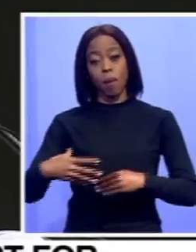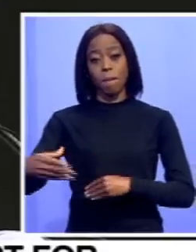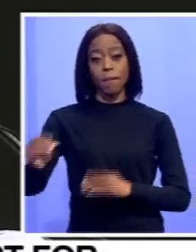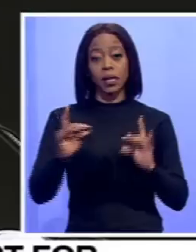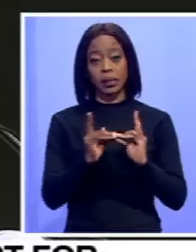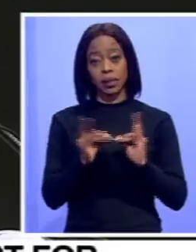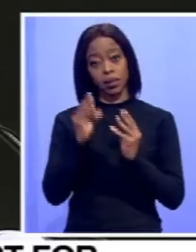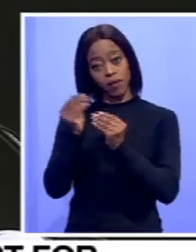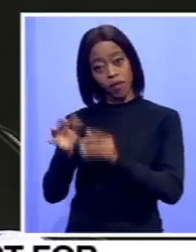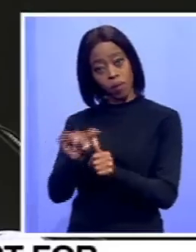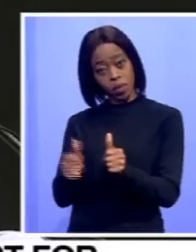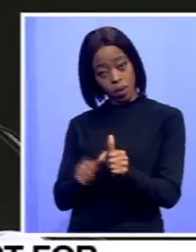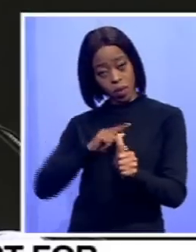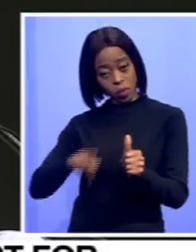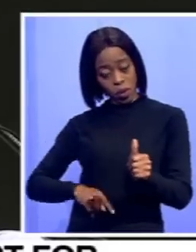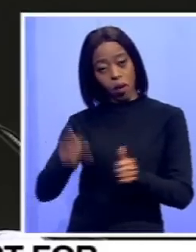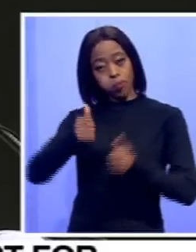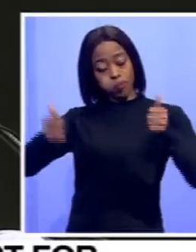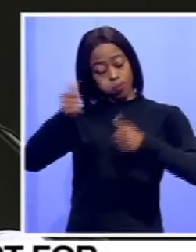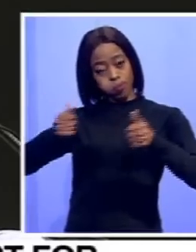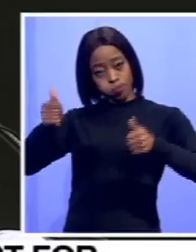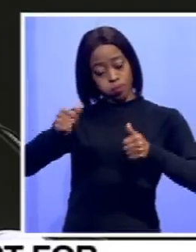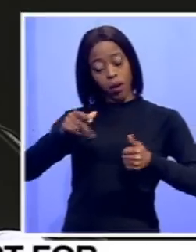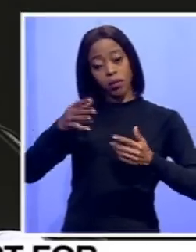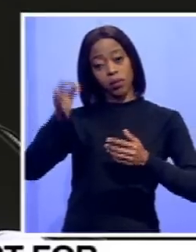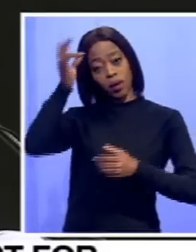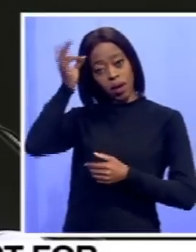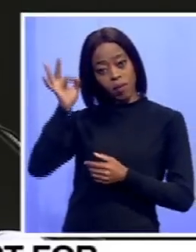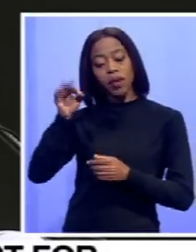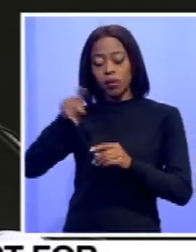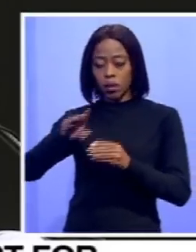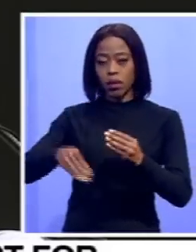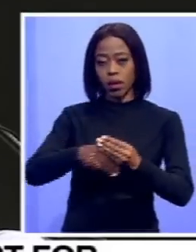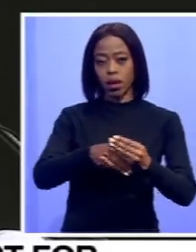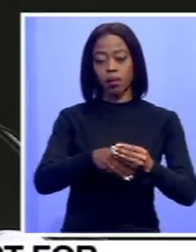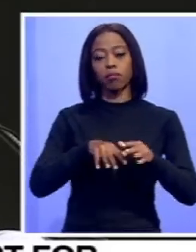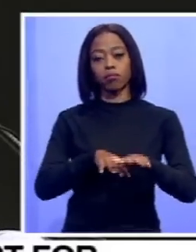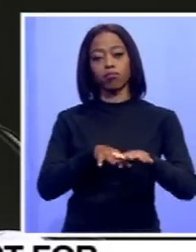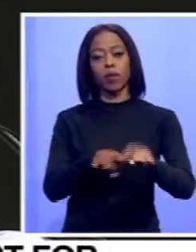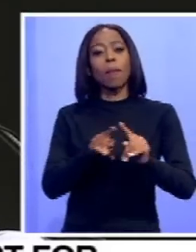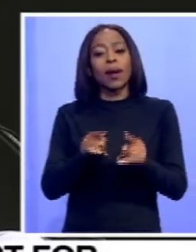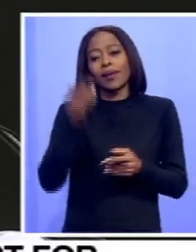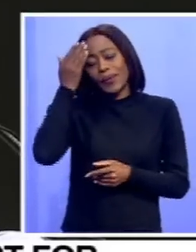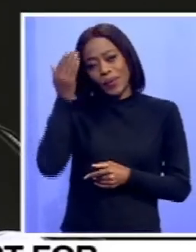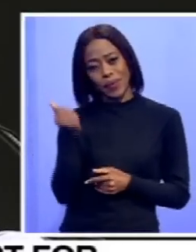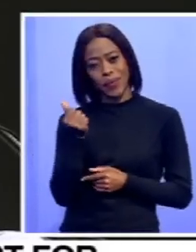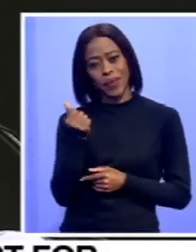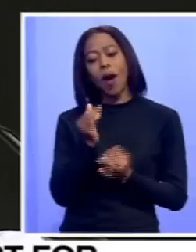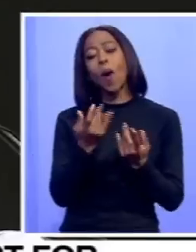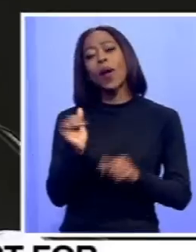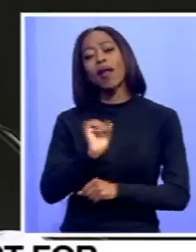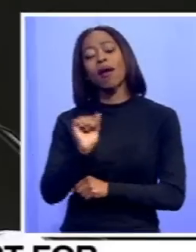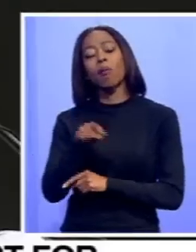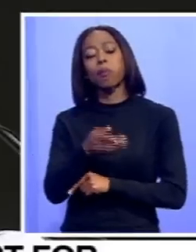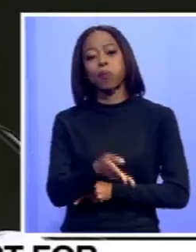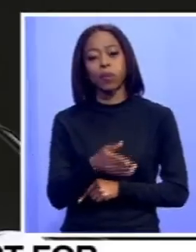that the deputy president and the heads of state were part of the convoy. Sub 8. Nevertheless, he did not know how many vehicles made up the convoy.